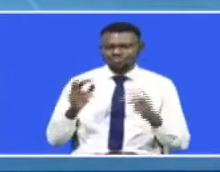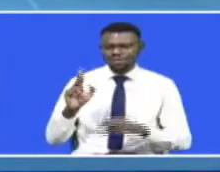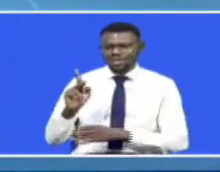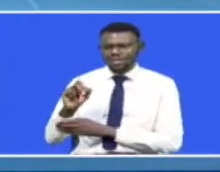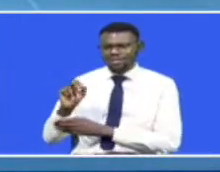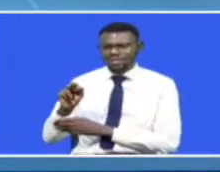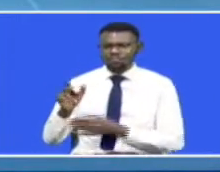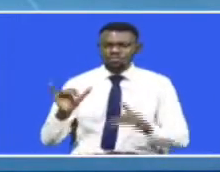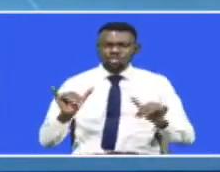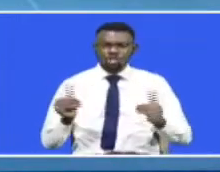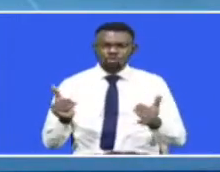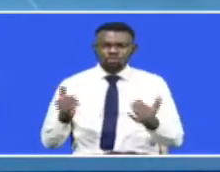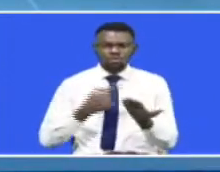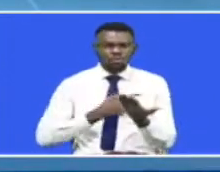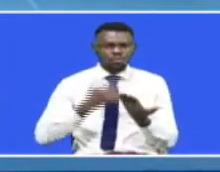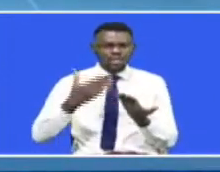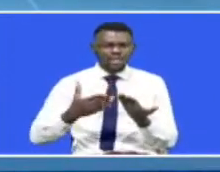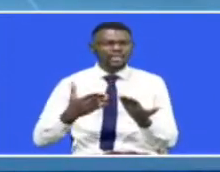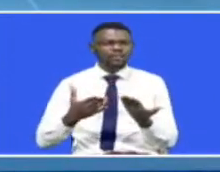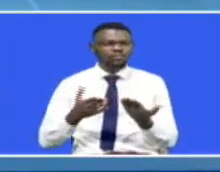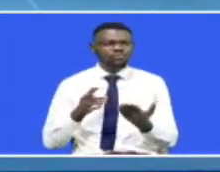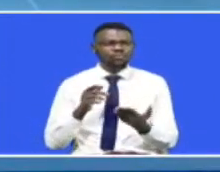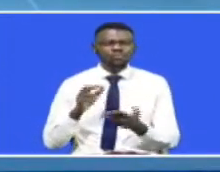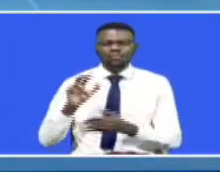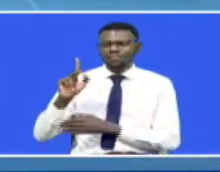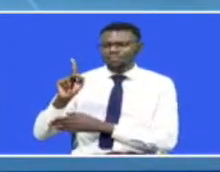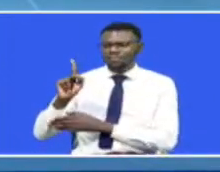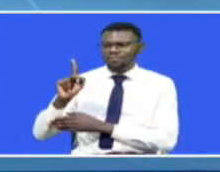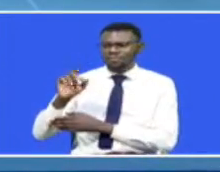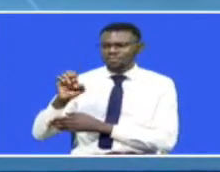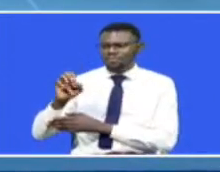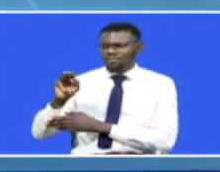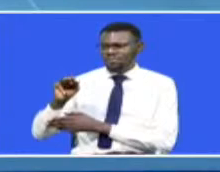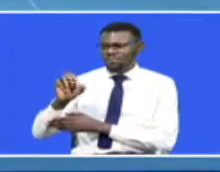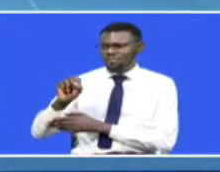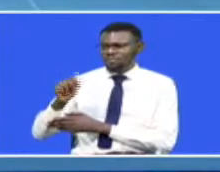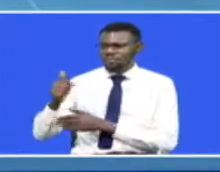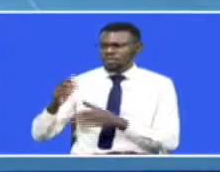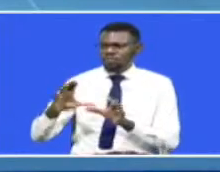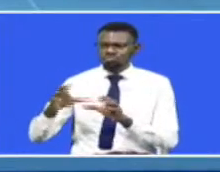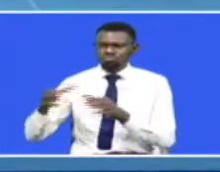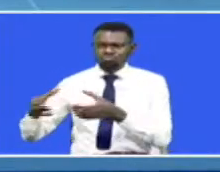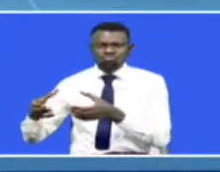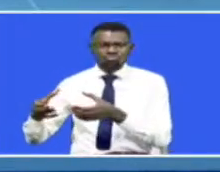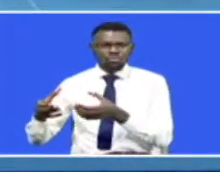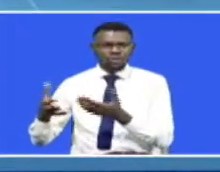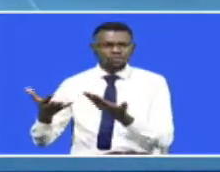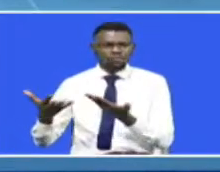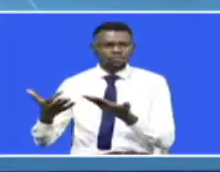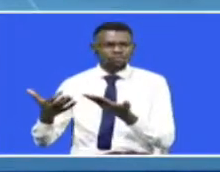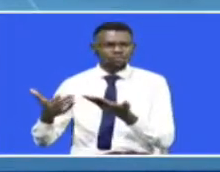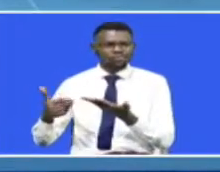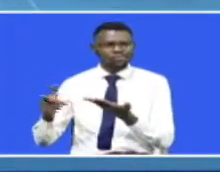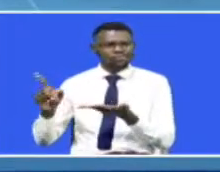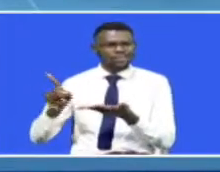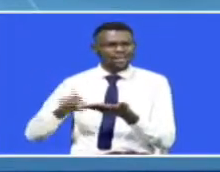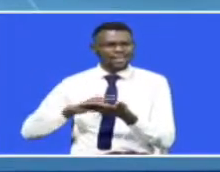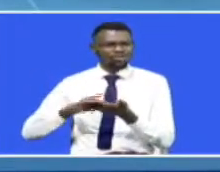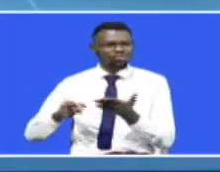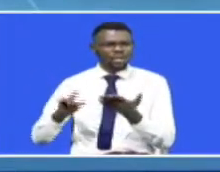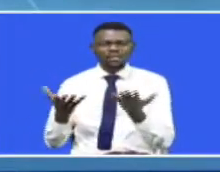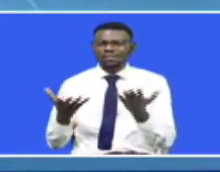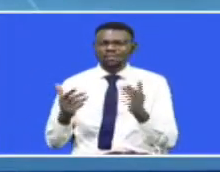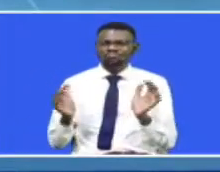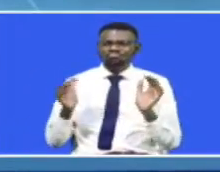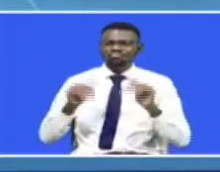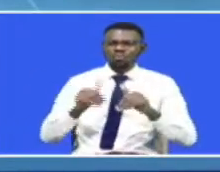News Weekend Prime. So now, the Kenya Medical Supplies Authority, that is Kemsa, cancelled a scheduled news conference to explain reports of